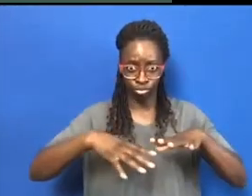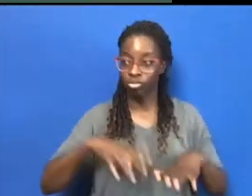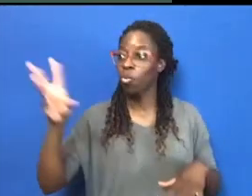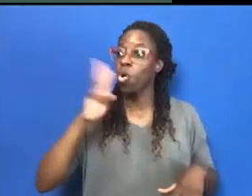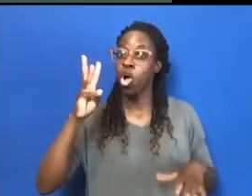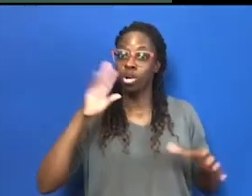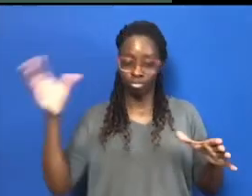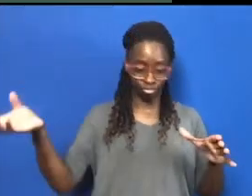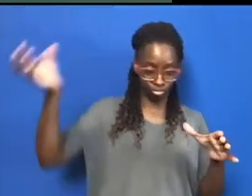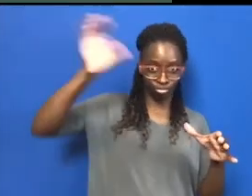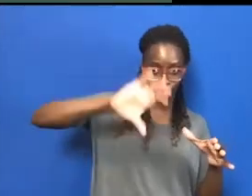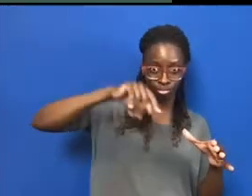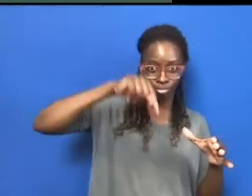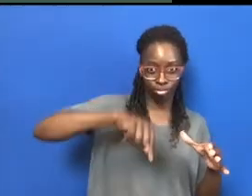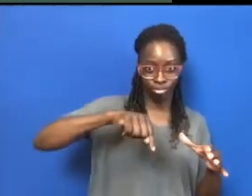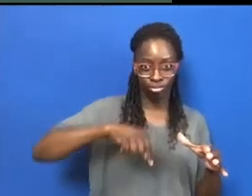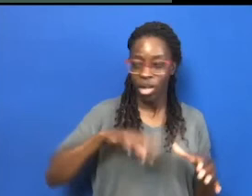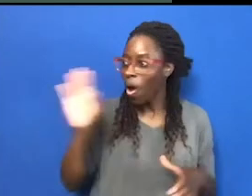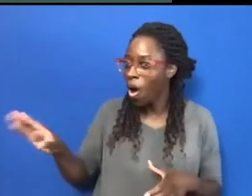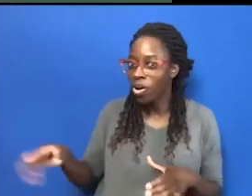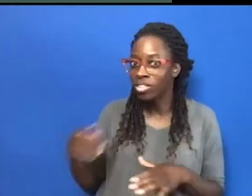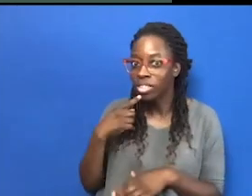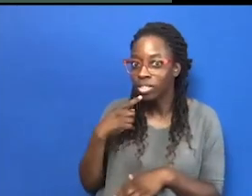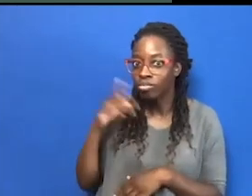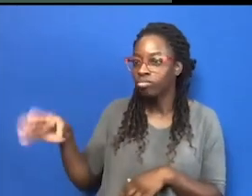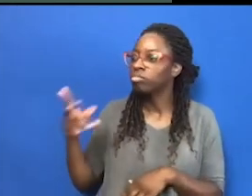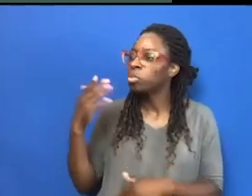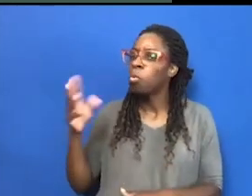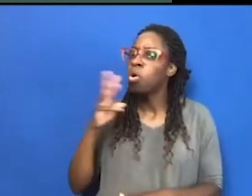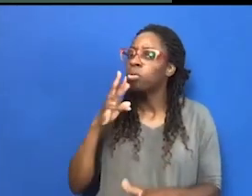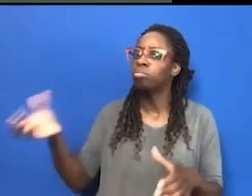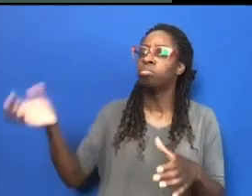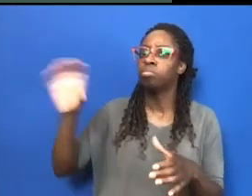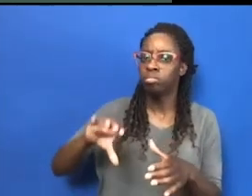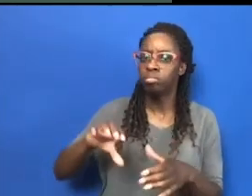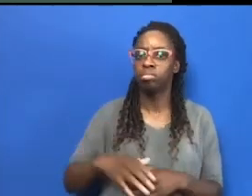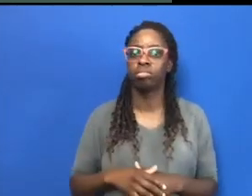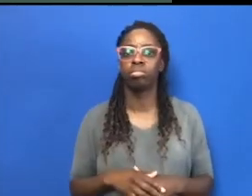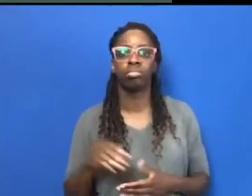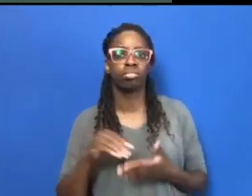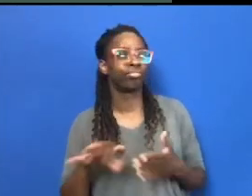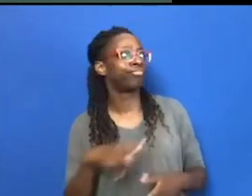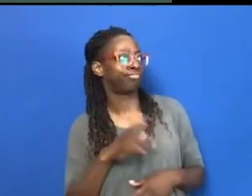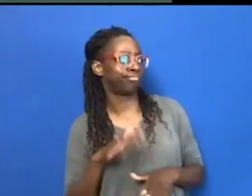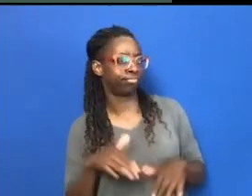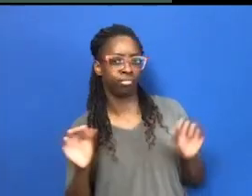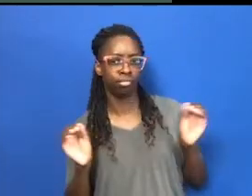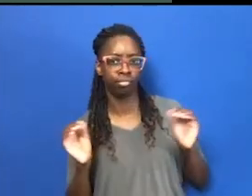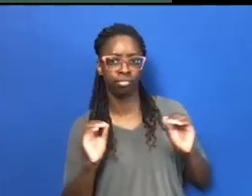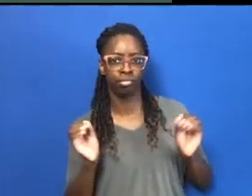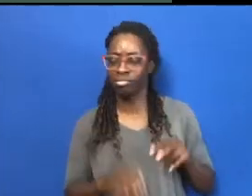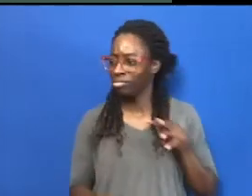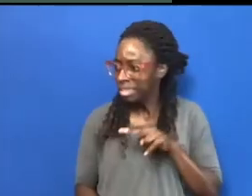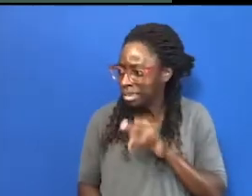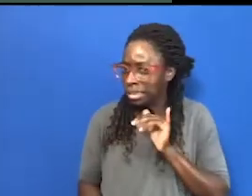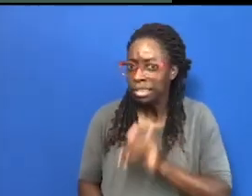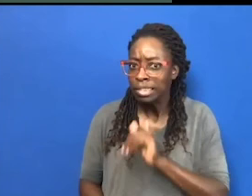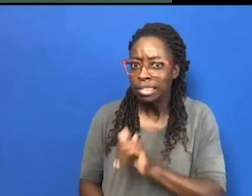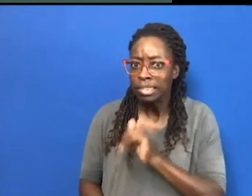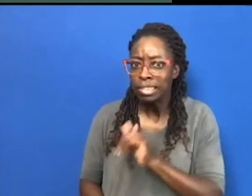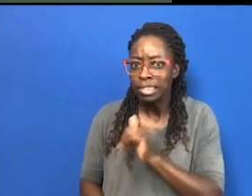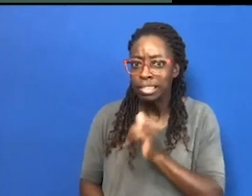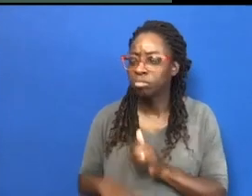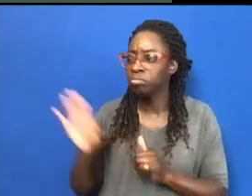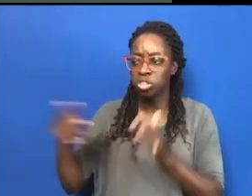cue, that is, pour the water into the bowl. And then the child might do nothing. So then you could model pouring the water, as is being done